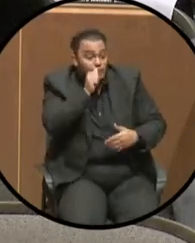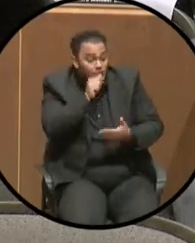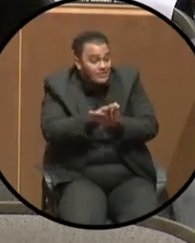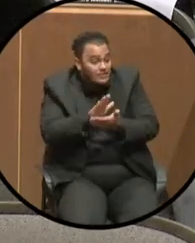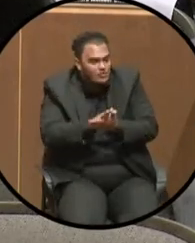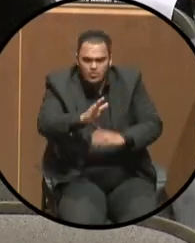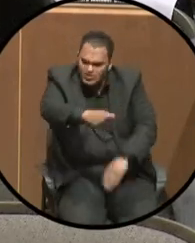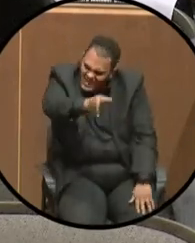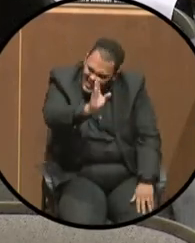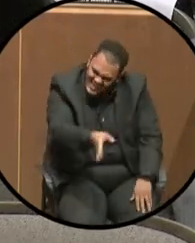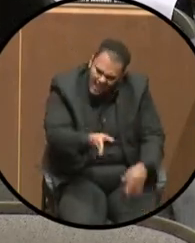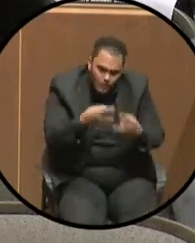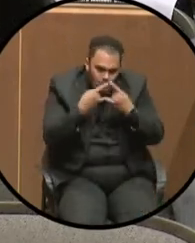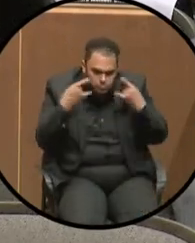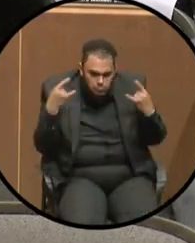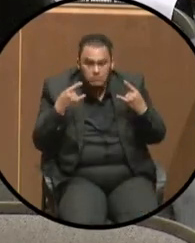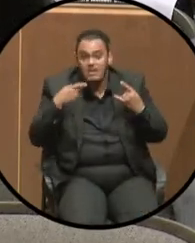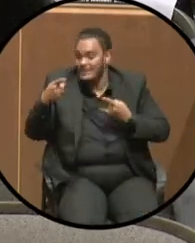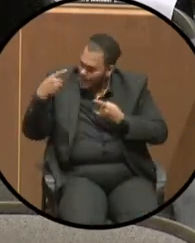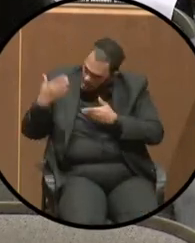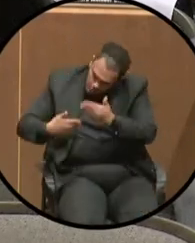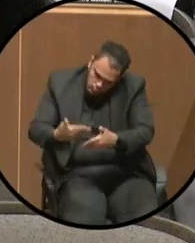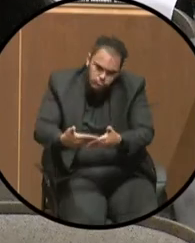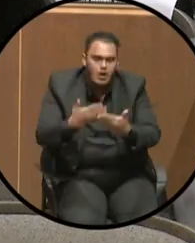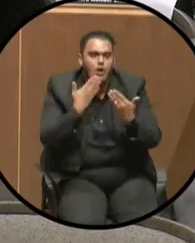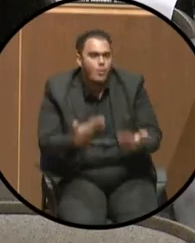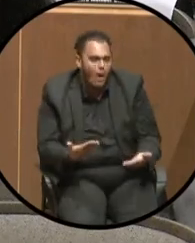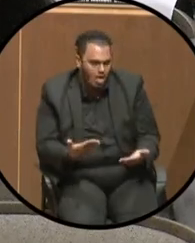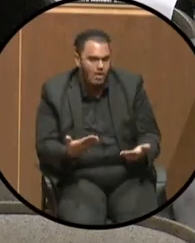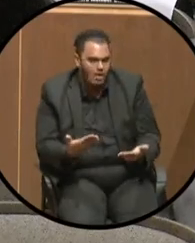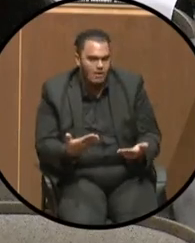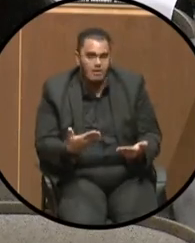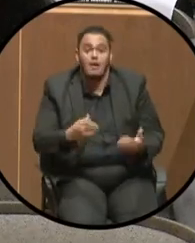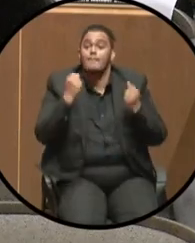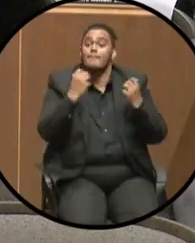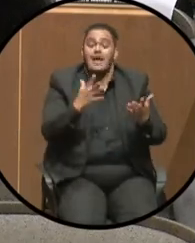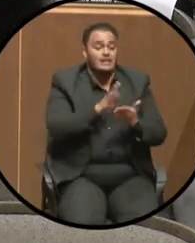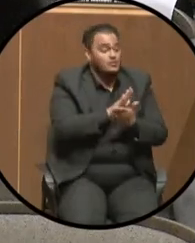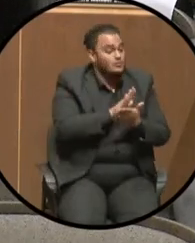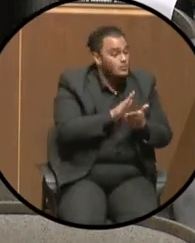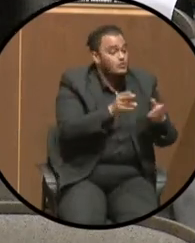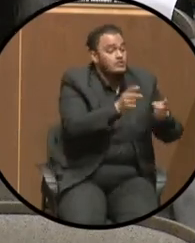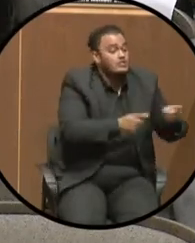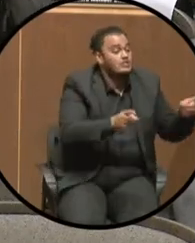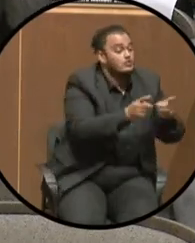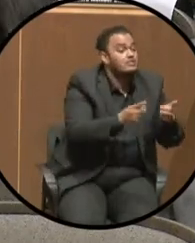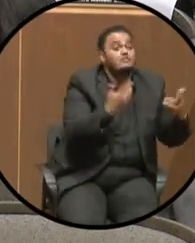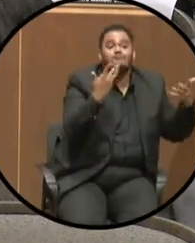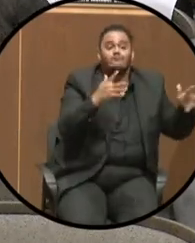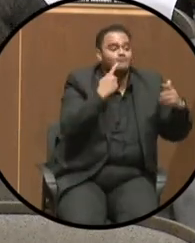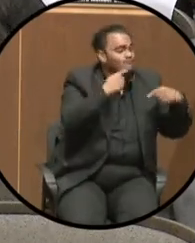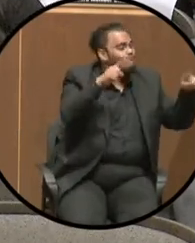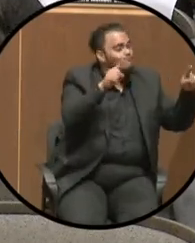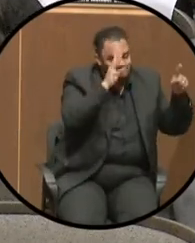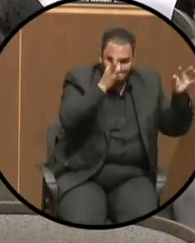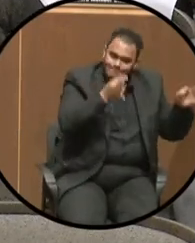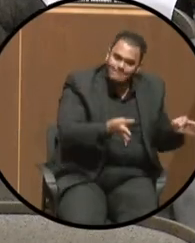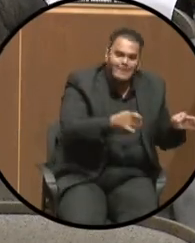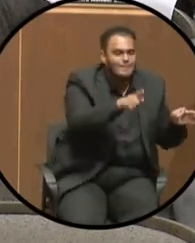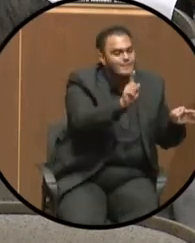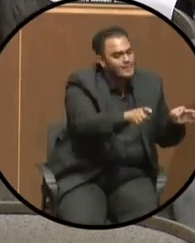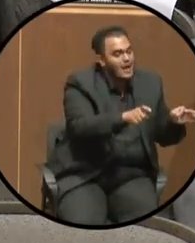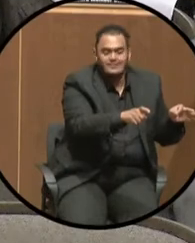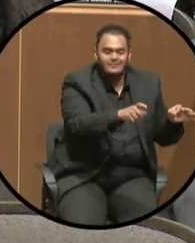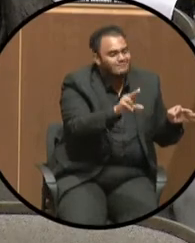never had mandates and did just as well. Many schools and districts have already stated masks will be optional next year. Orange County Public Schools needs